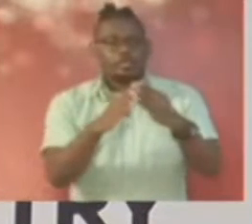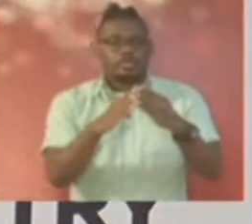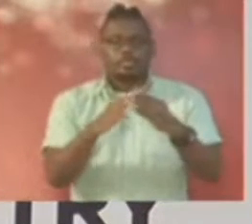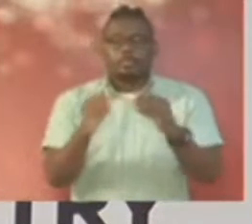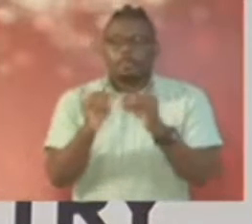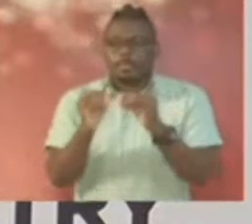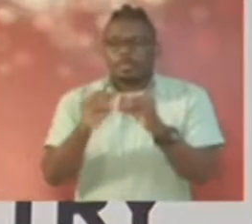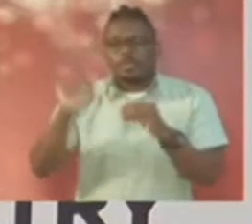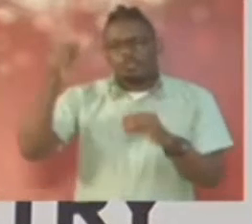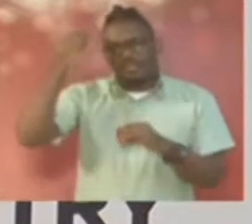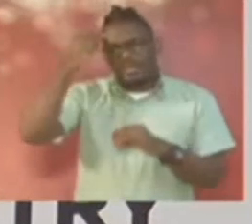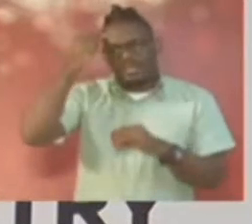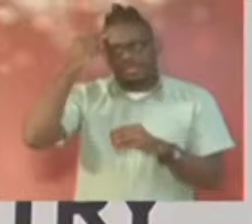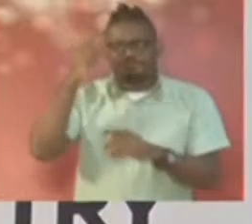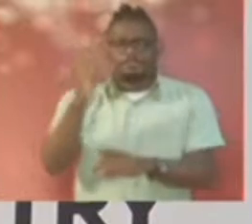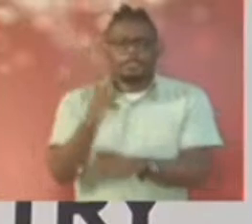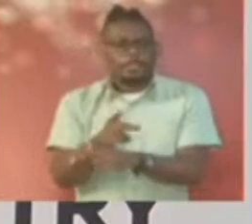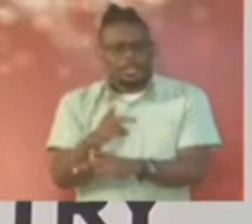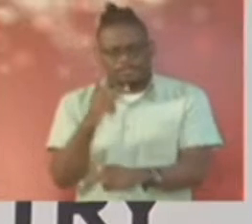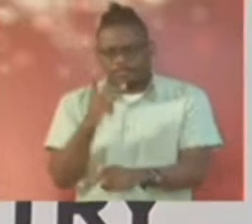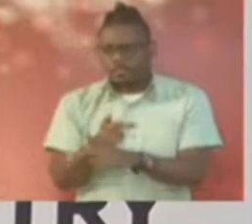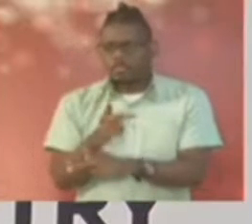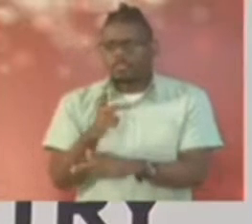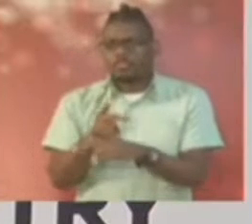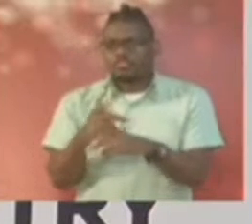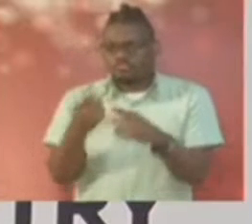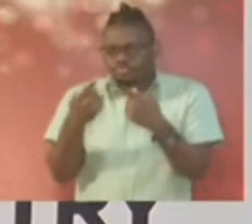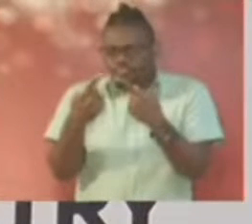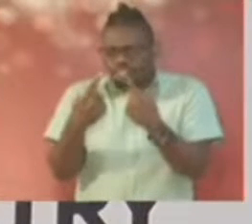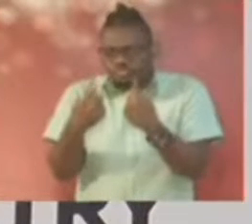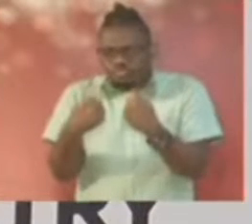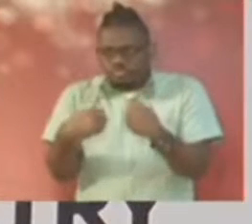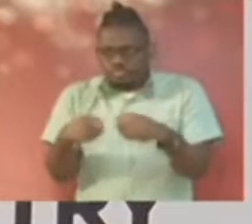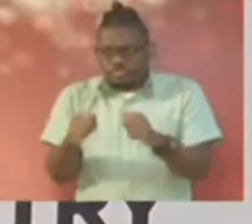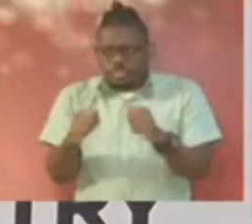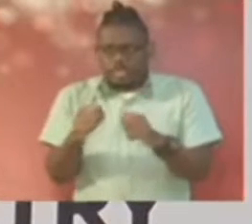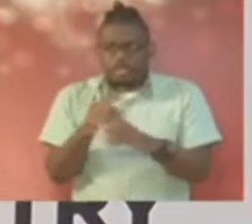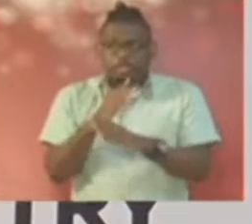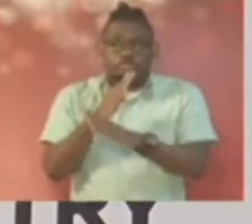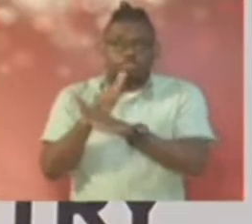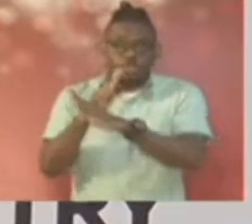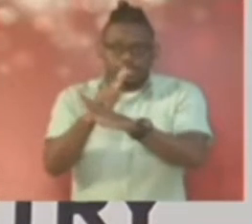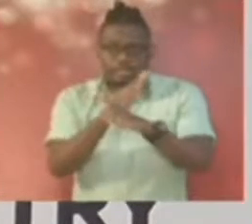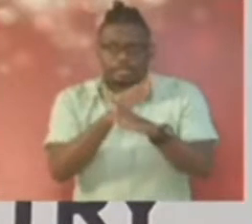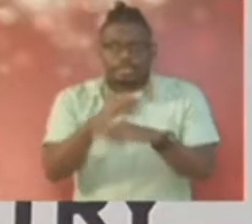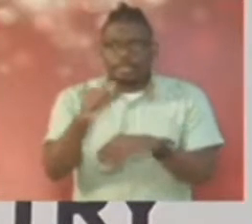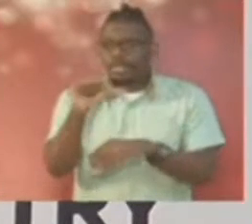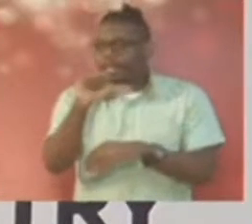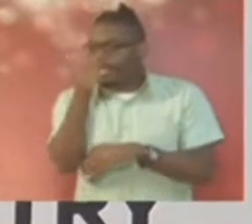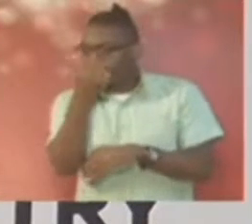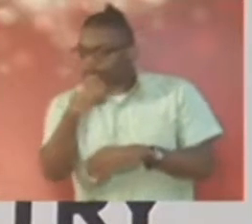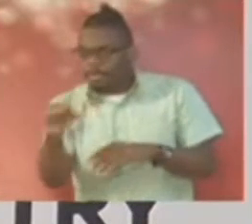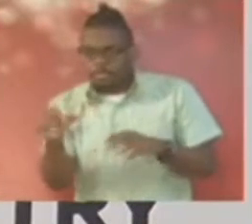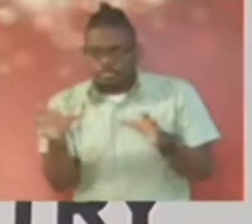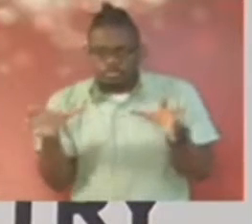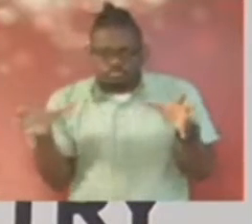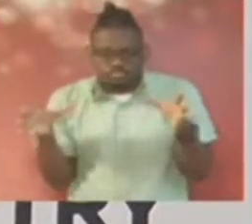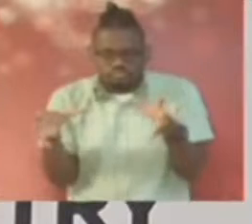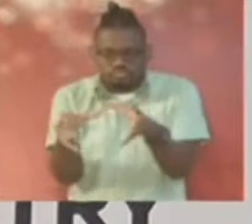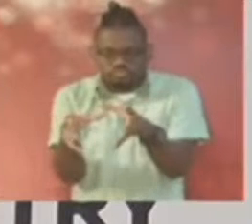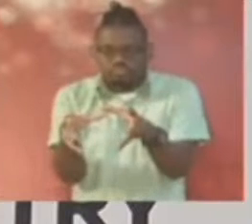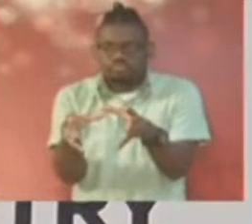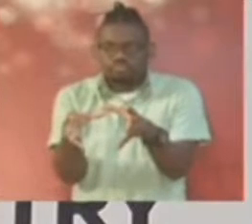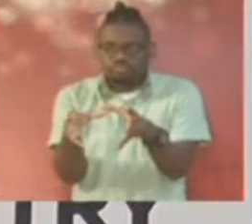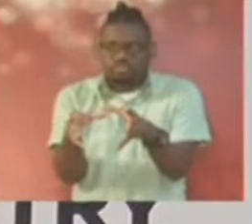to prevent any, at least in the public spaces, prevent any gathering occurring where persons cannot wear a